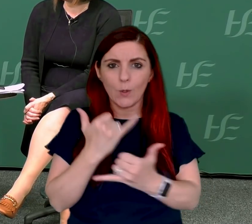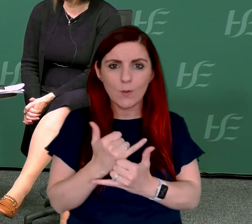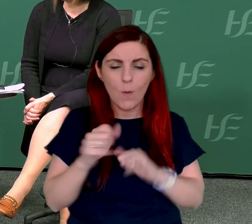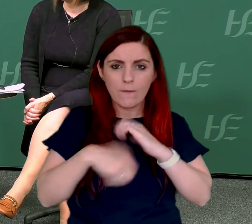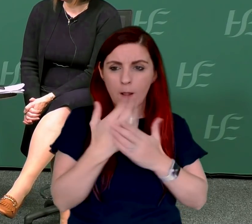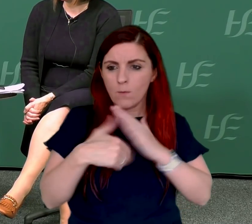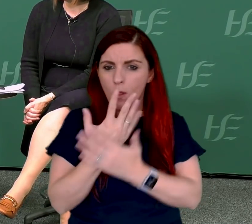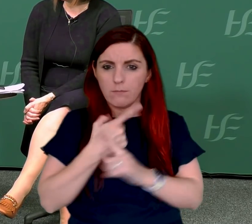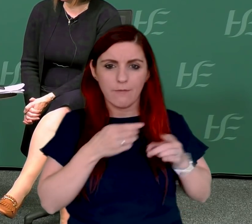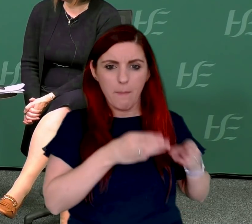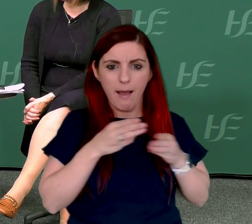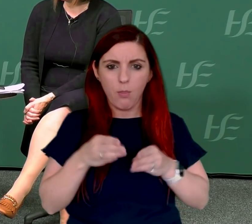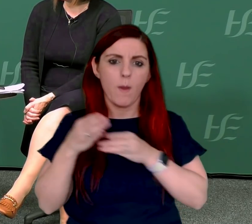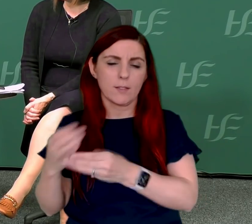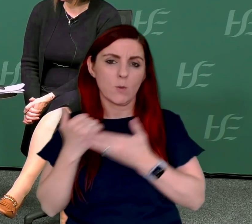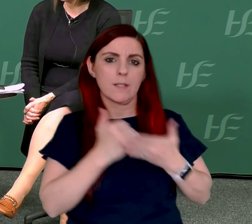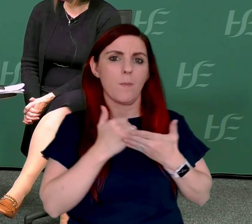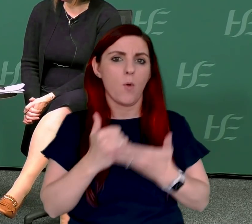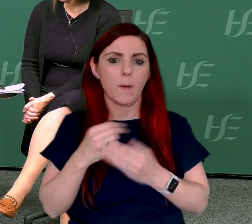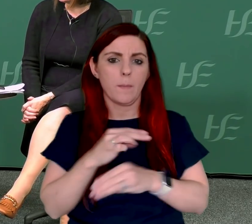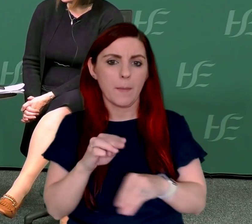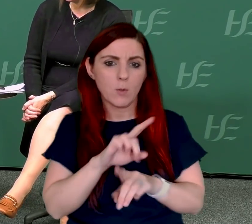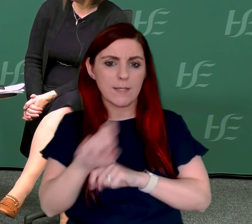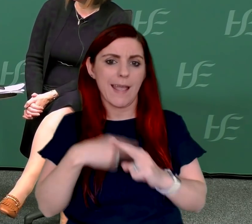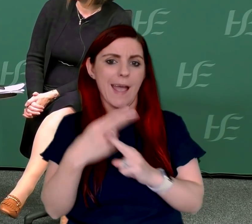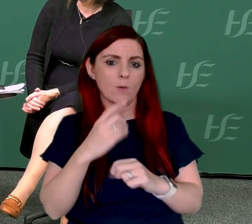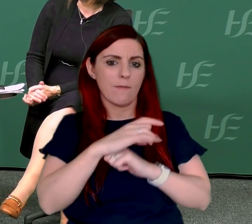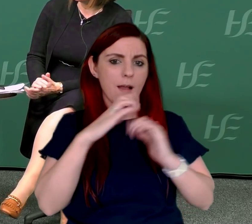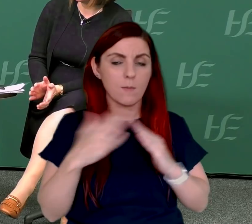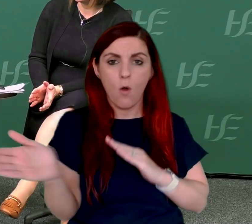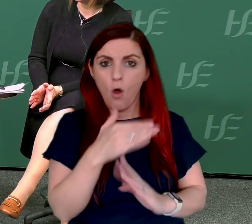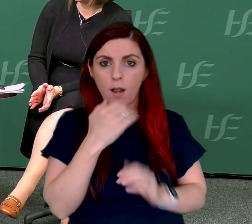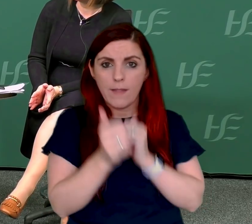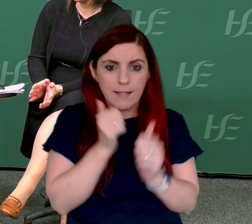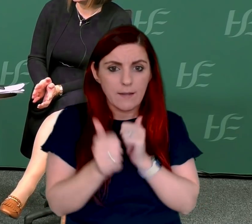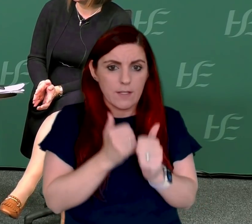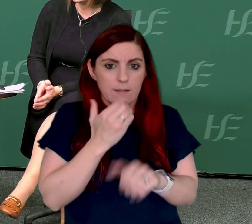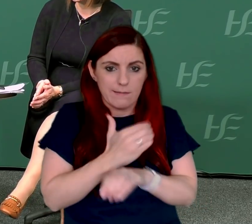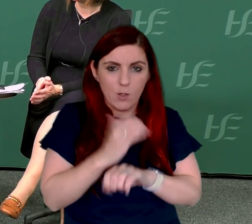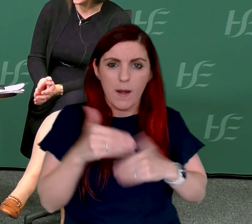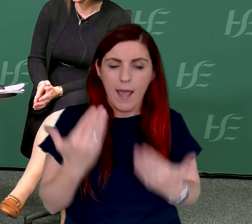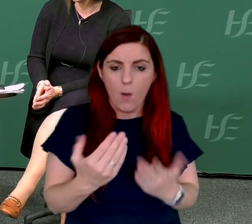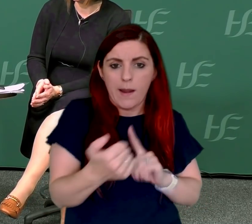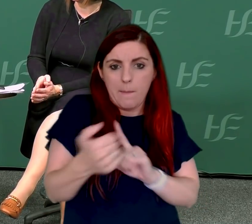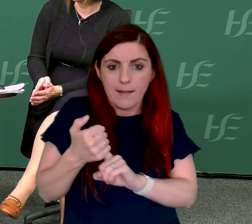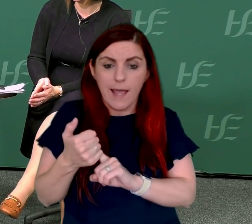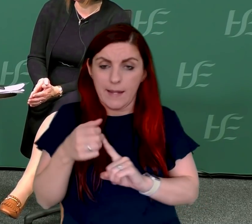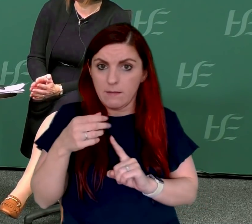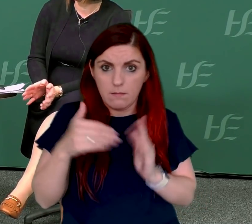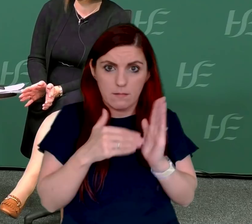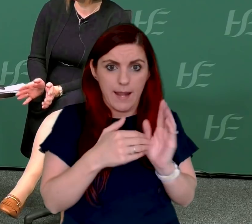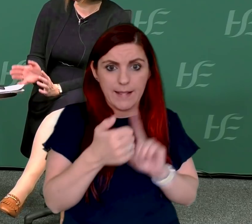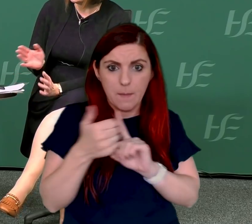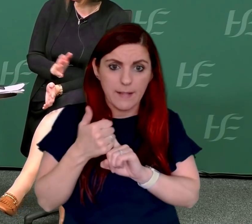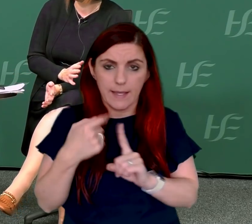of pathways to support people to stay out. So all of that activity is going on now to have an impact, and it has. And we're looking after